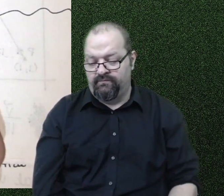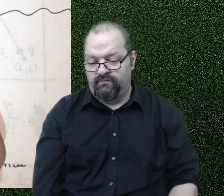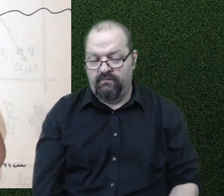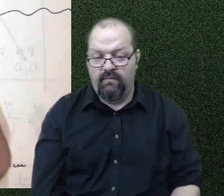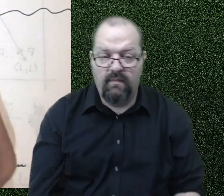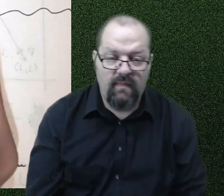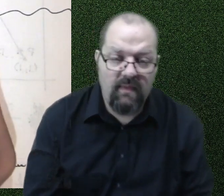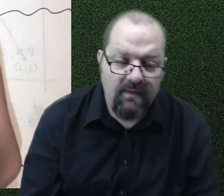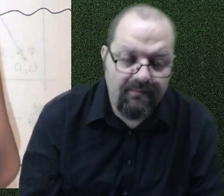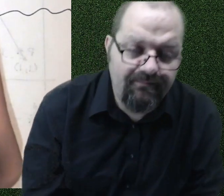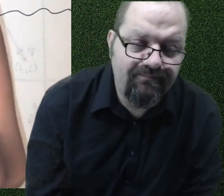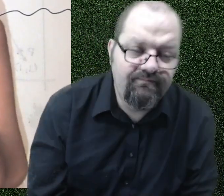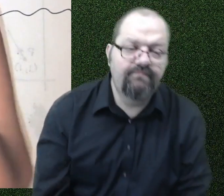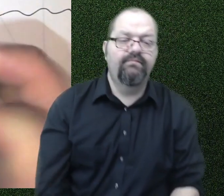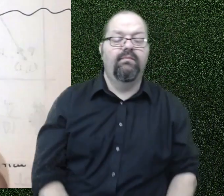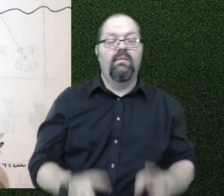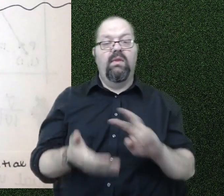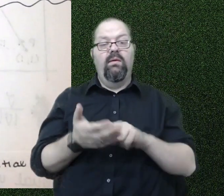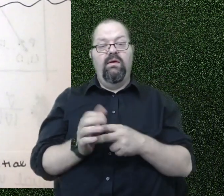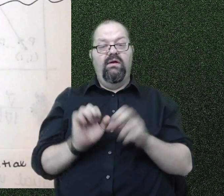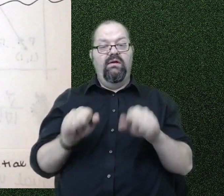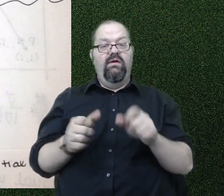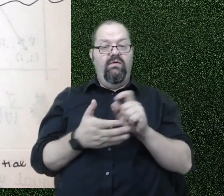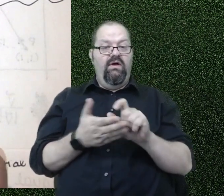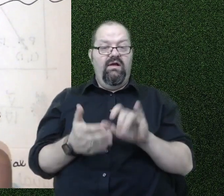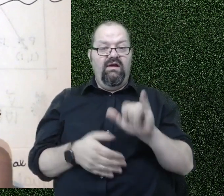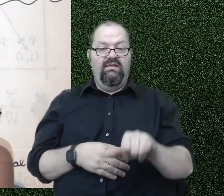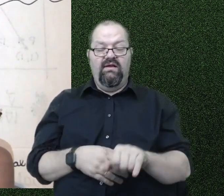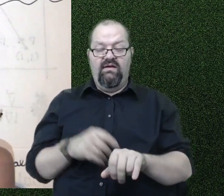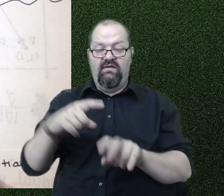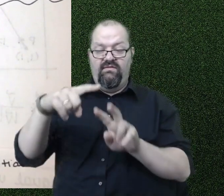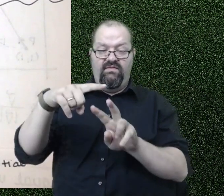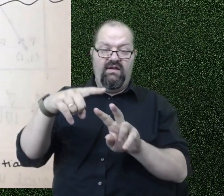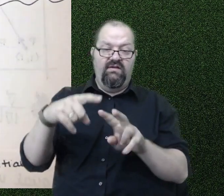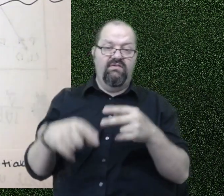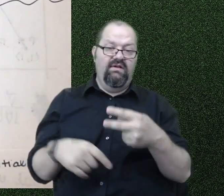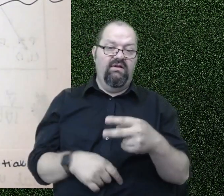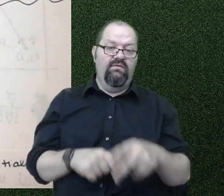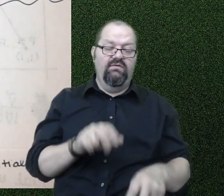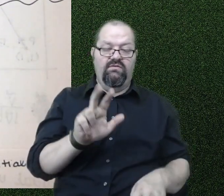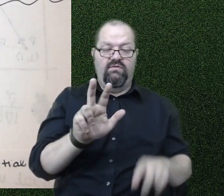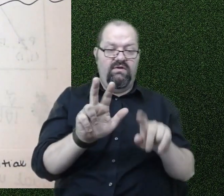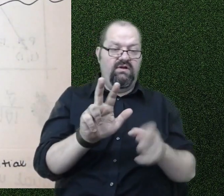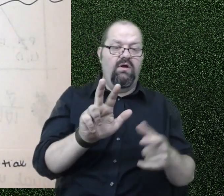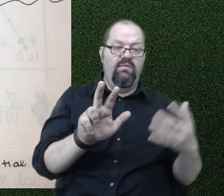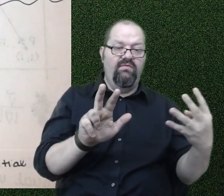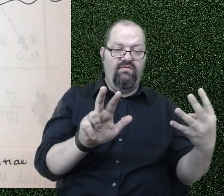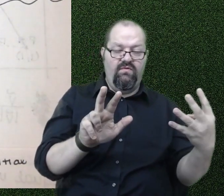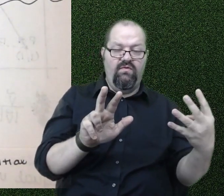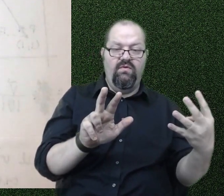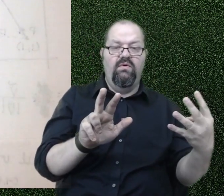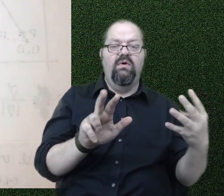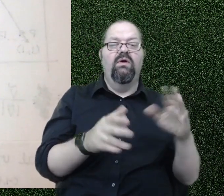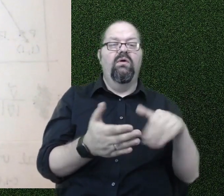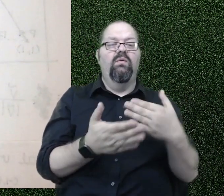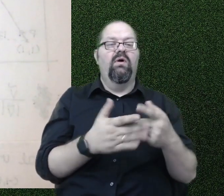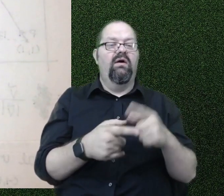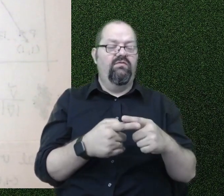I can write that way. Go 3 units in the x direction, 4 units in the y direction to get to the terminal point of